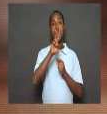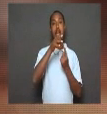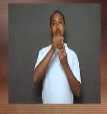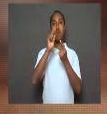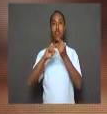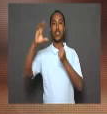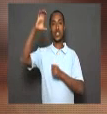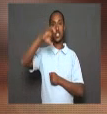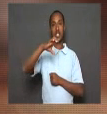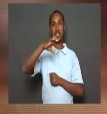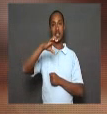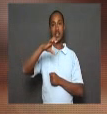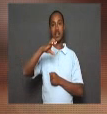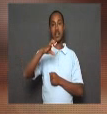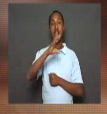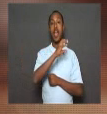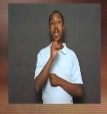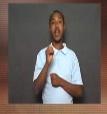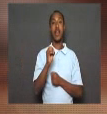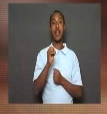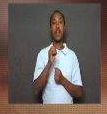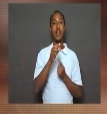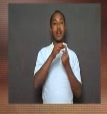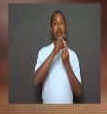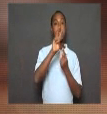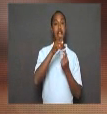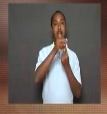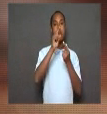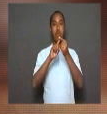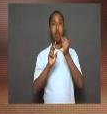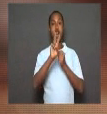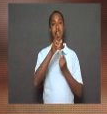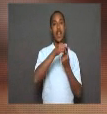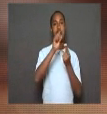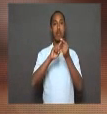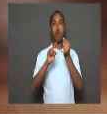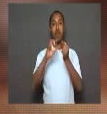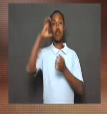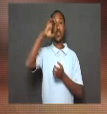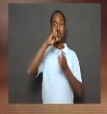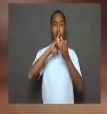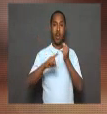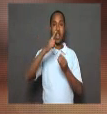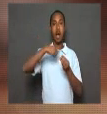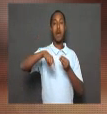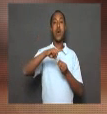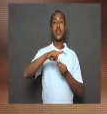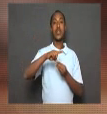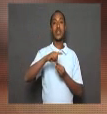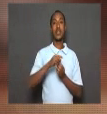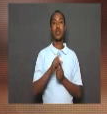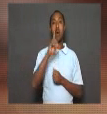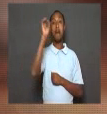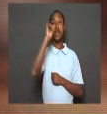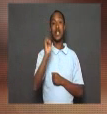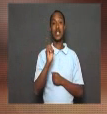forces? While dipole-dipole forces are only about 1% as strong